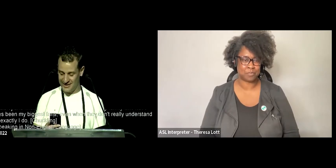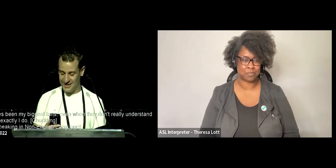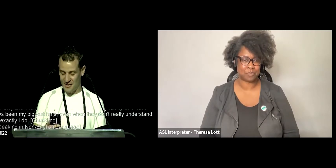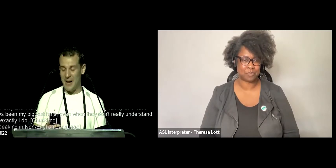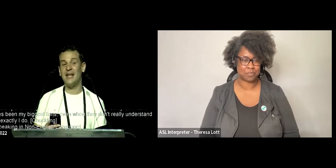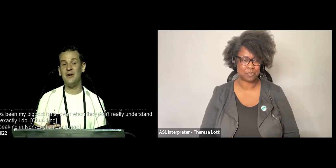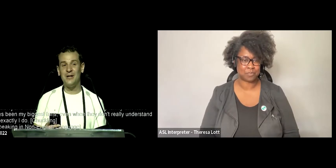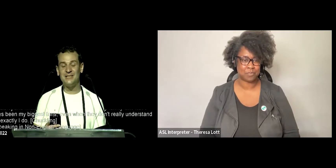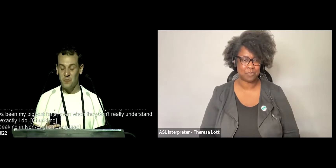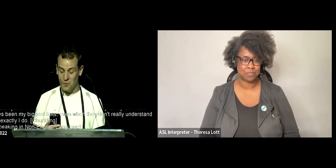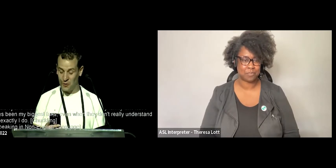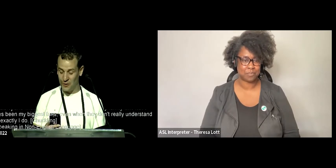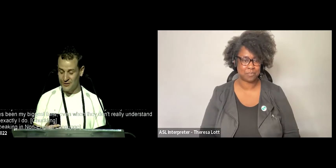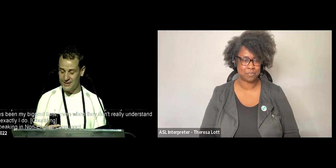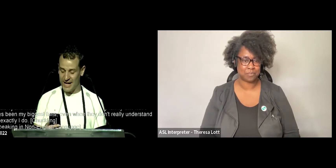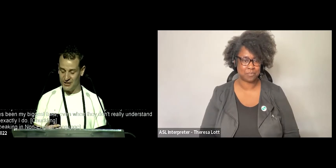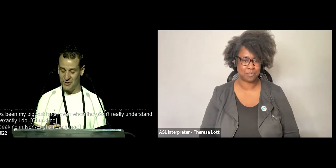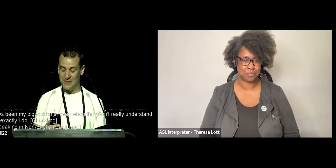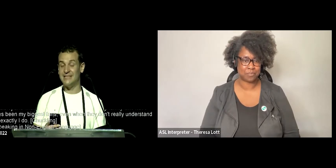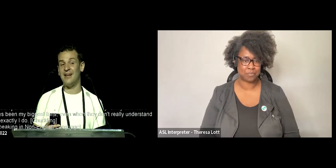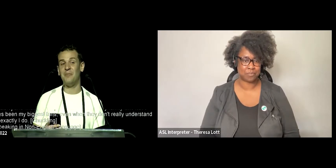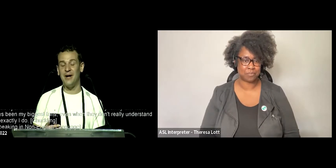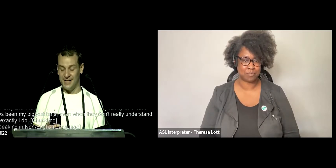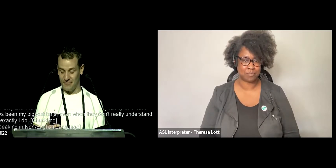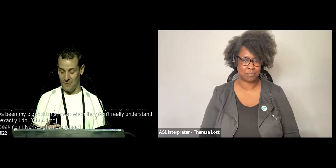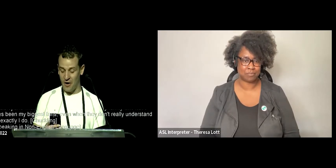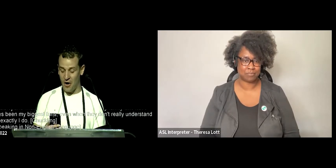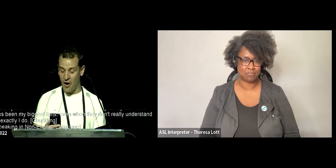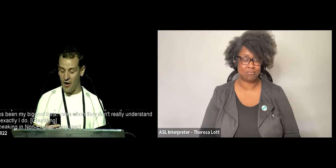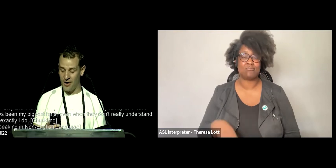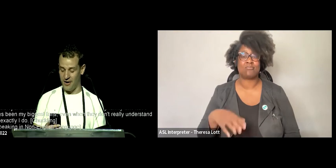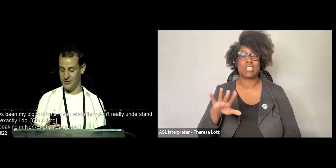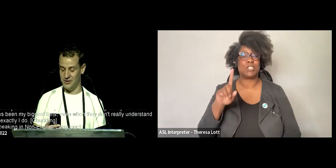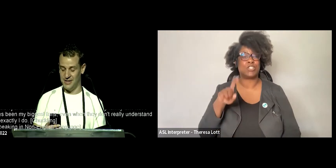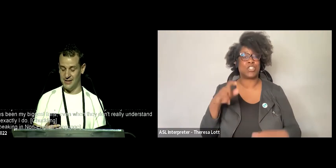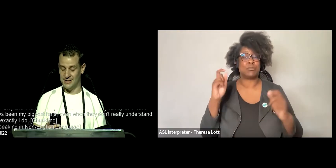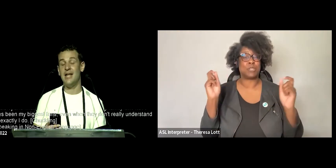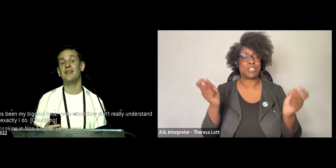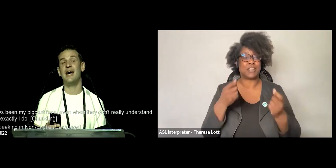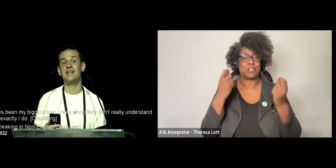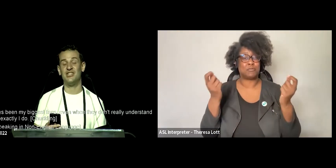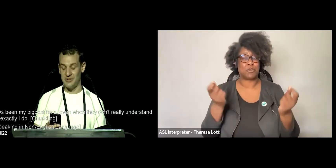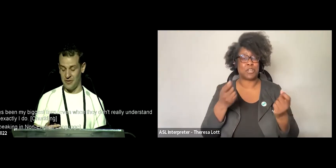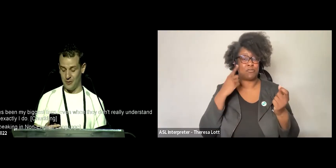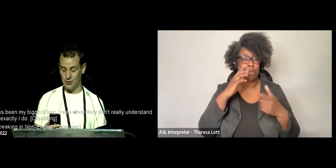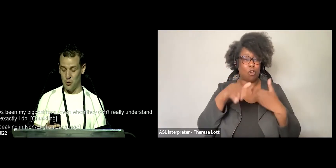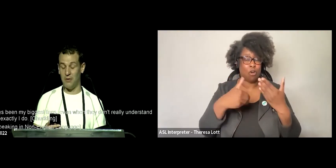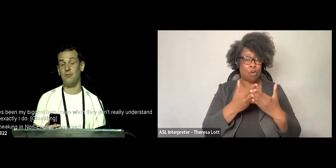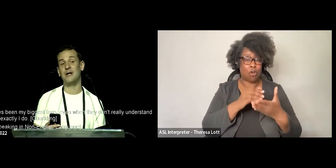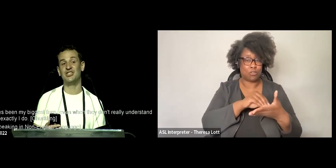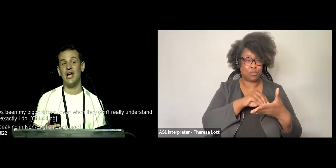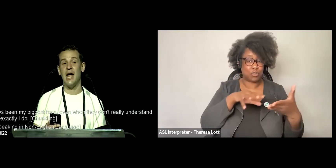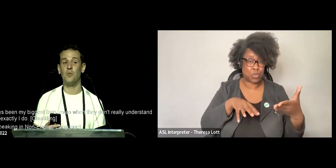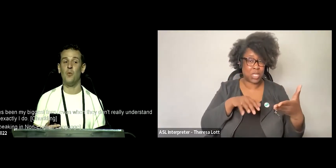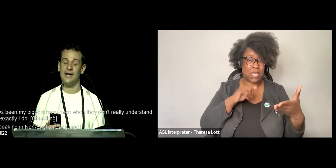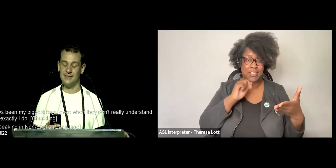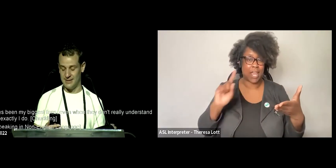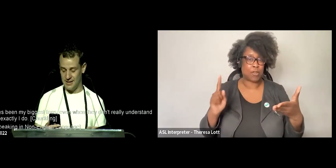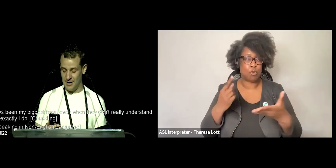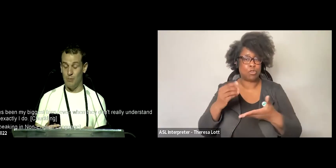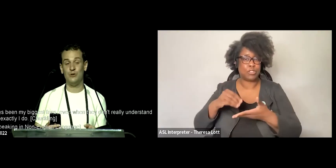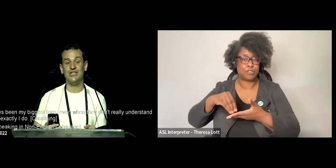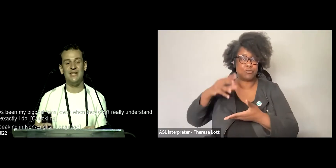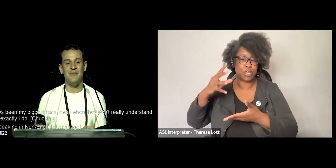mucho. Bilingualism rules and should be celebrated for all our students, not just those who are rich and